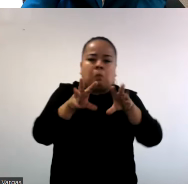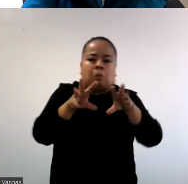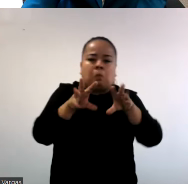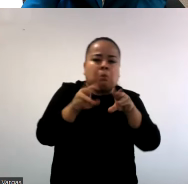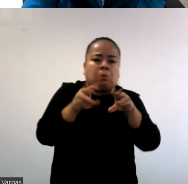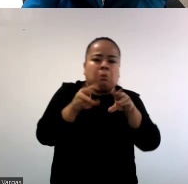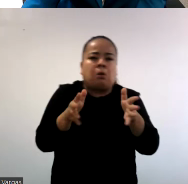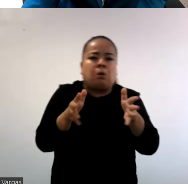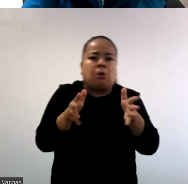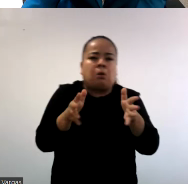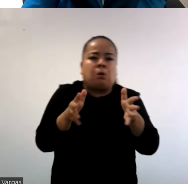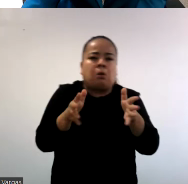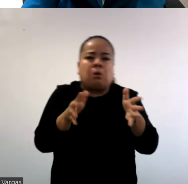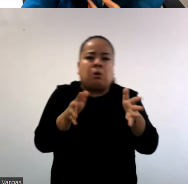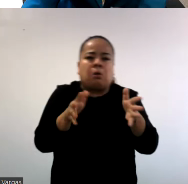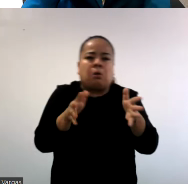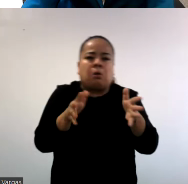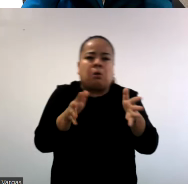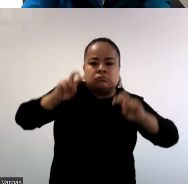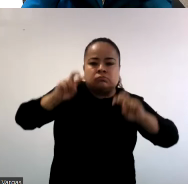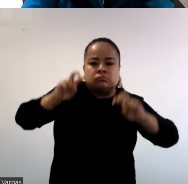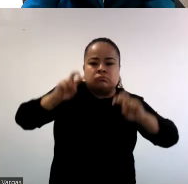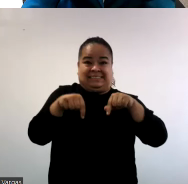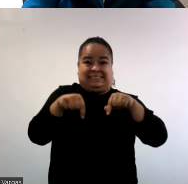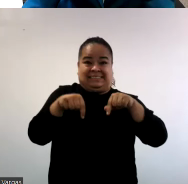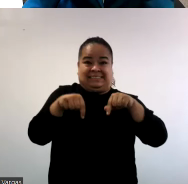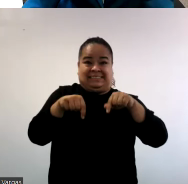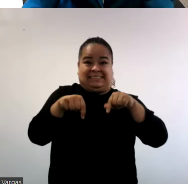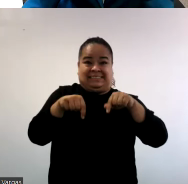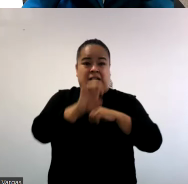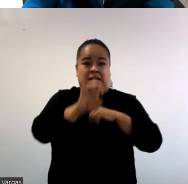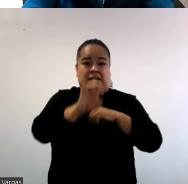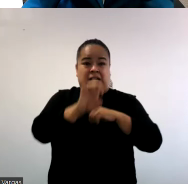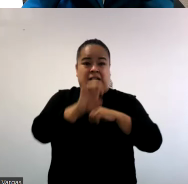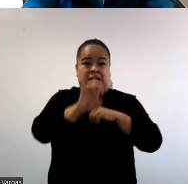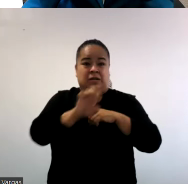per 1 million inhabitants. And